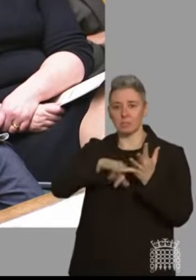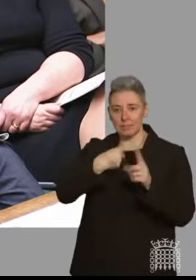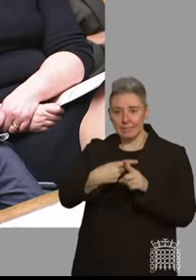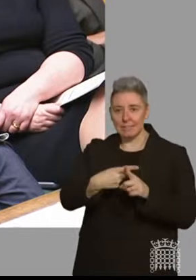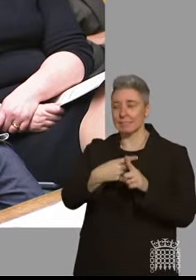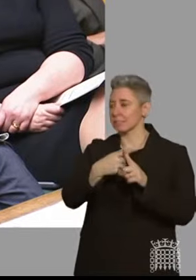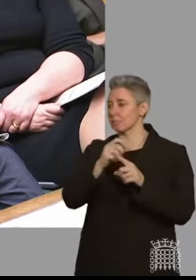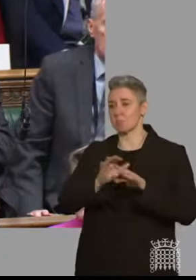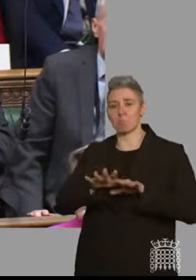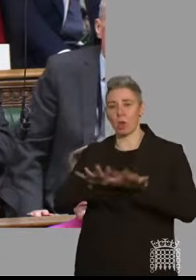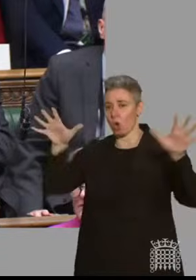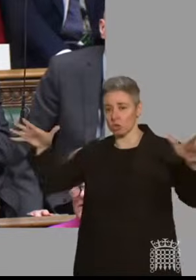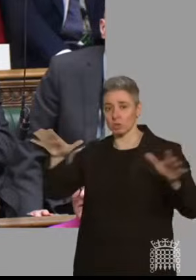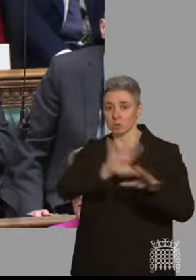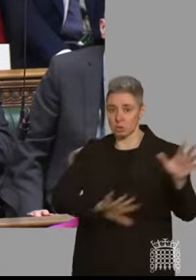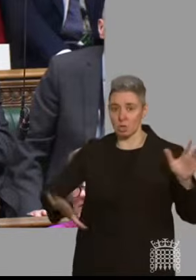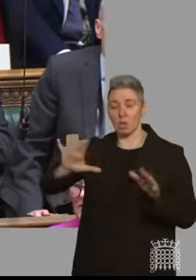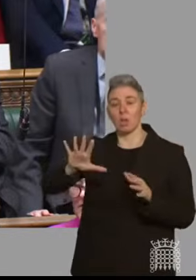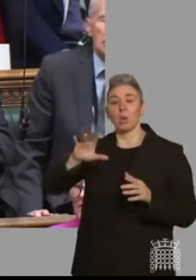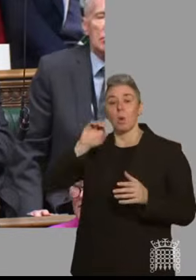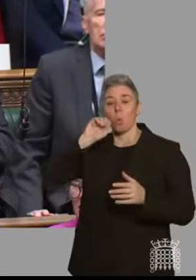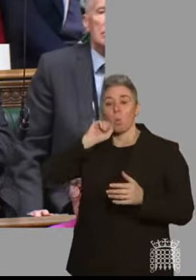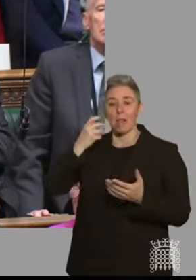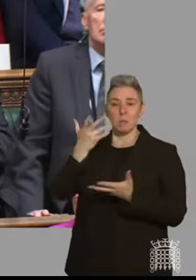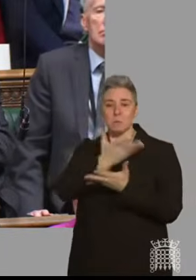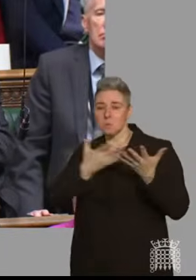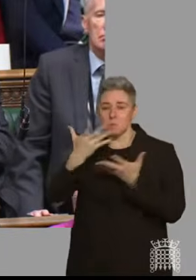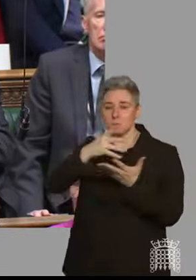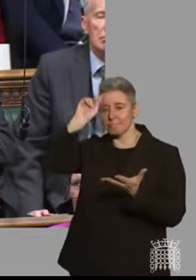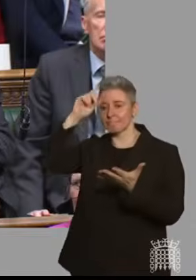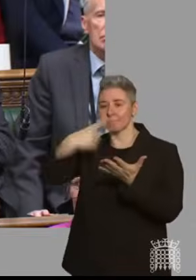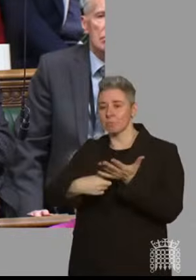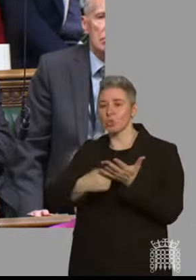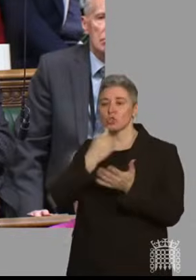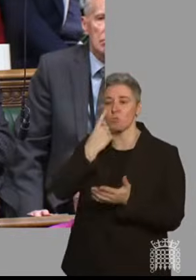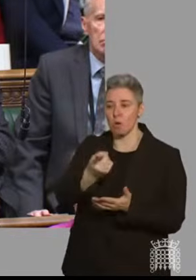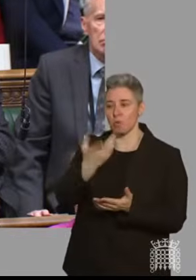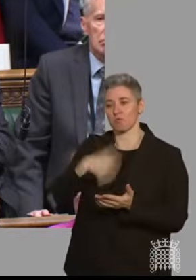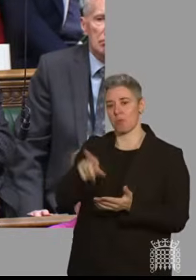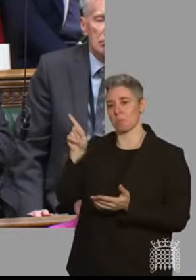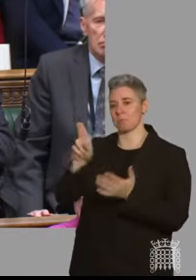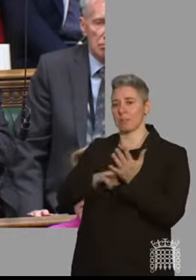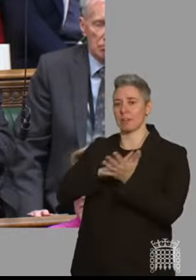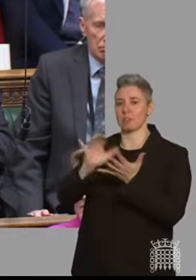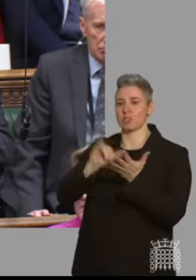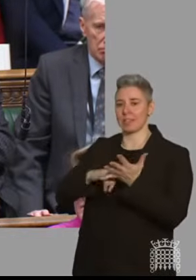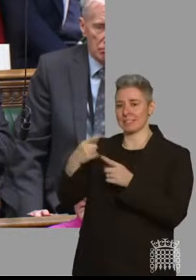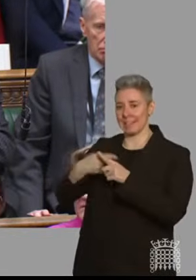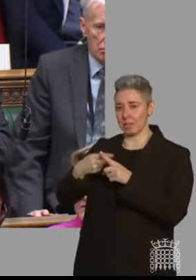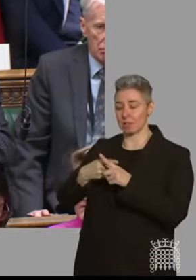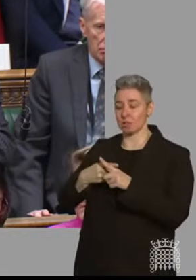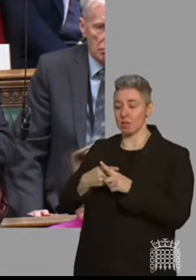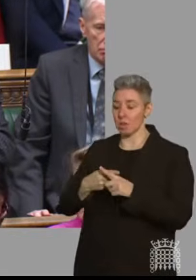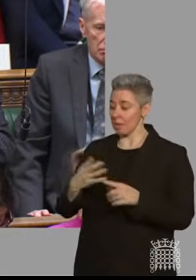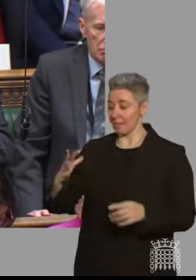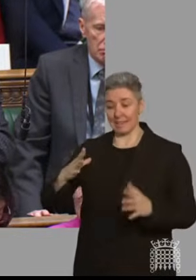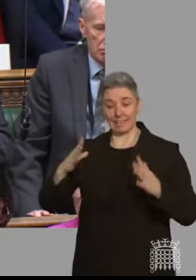tomorrow. The existing service is world-leading and has saved the lives of countless